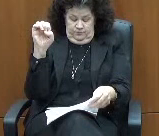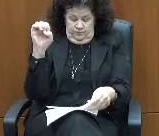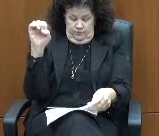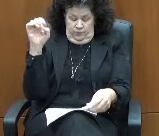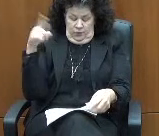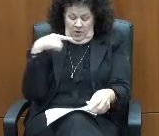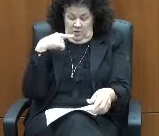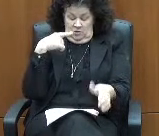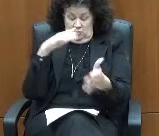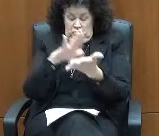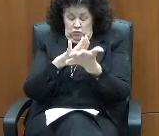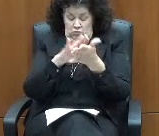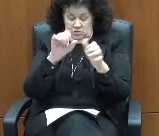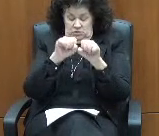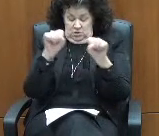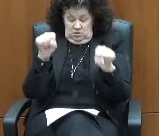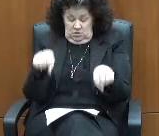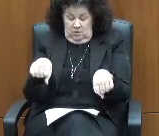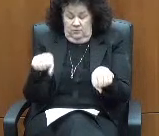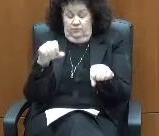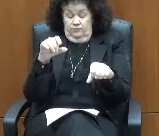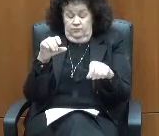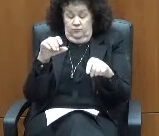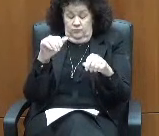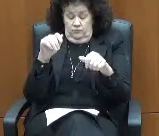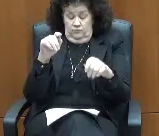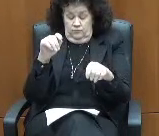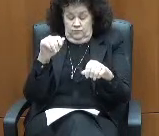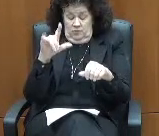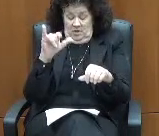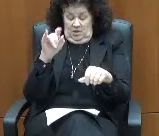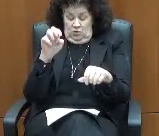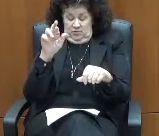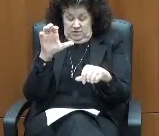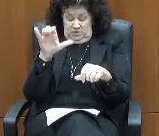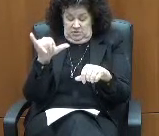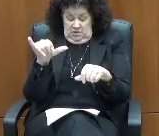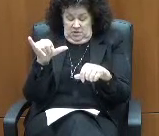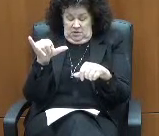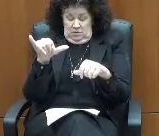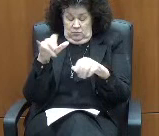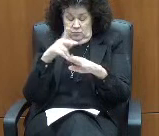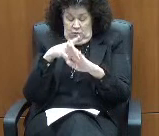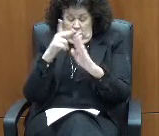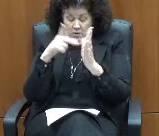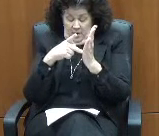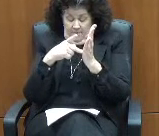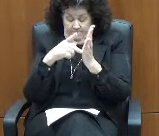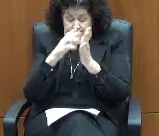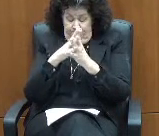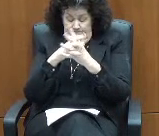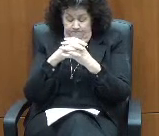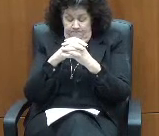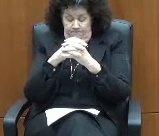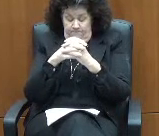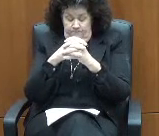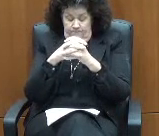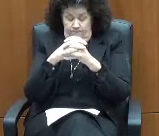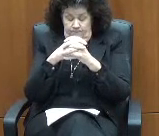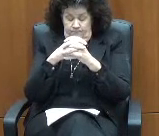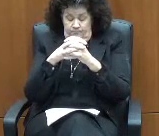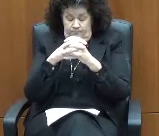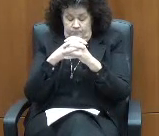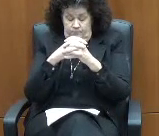Reimagine School Systems Program, School Redesign Grant, and Real Literacy Program. Anyone else? Yes, Ms. Boche.